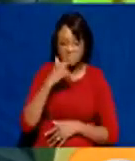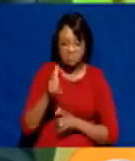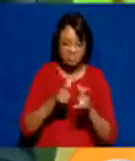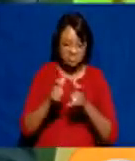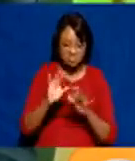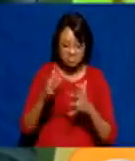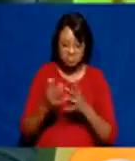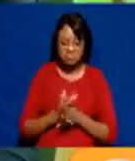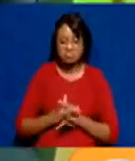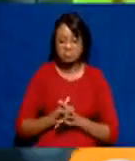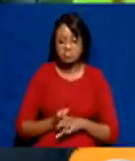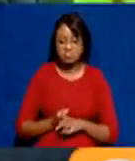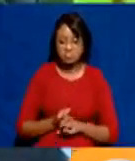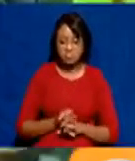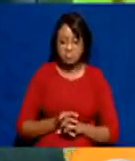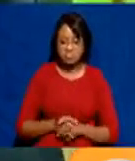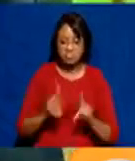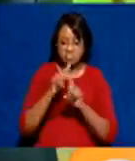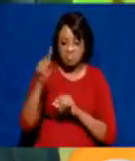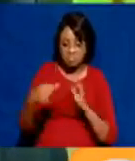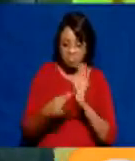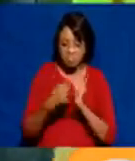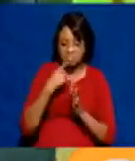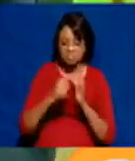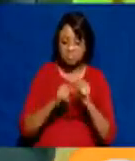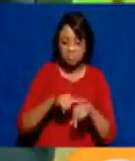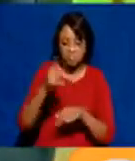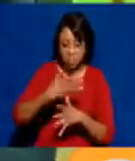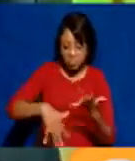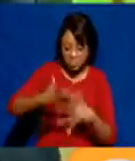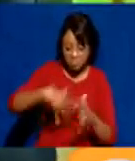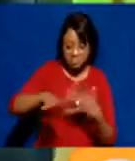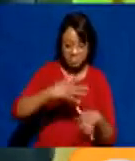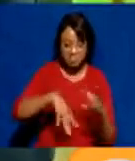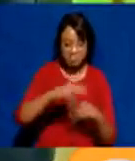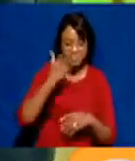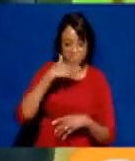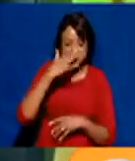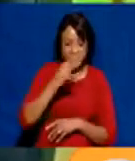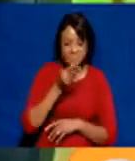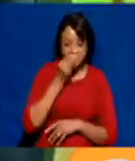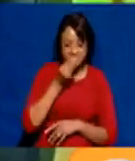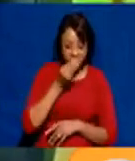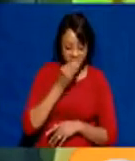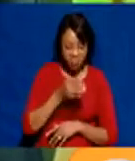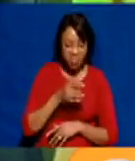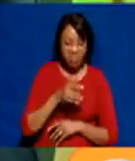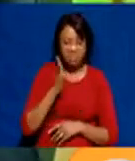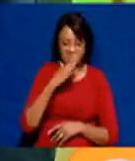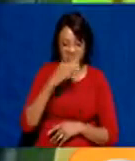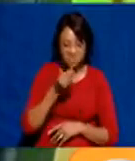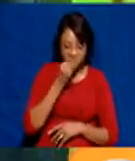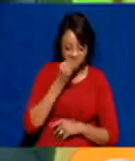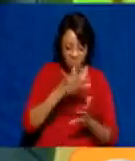consumer behavior, right? So he says that once you mix waste, and then you mix the organic waste and the dry